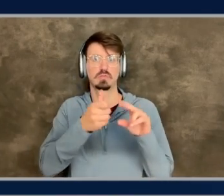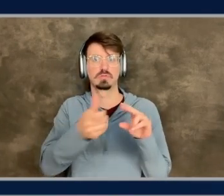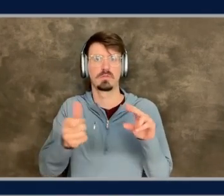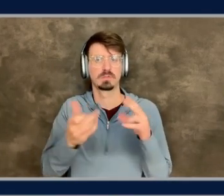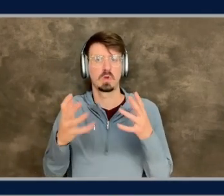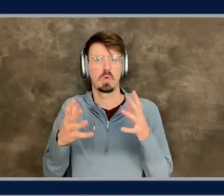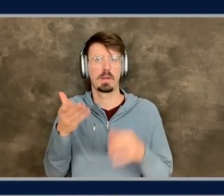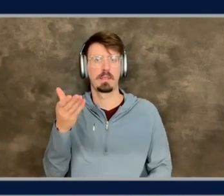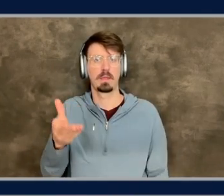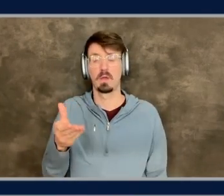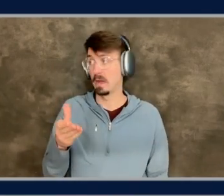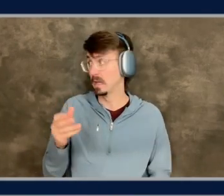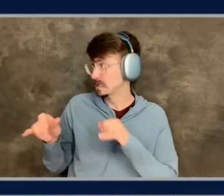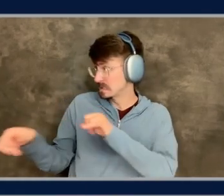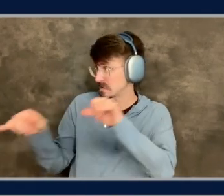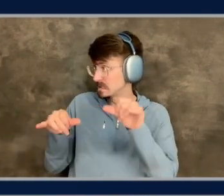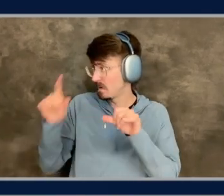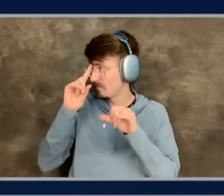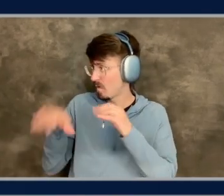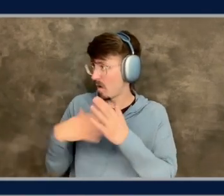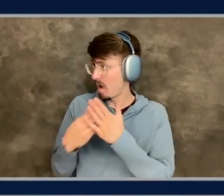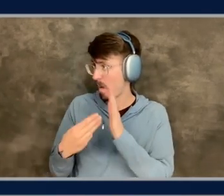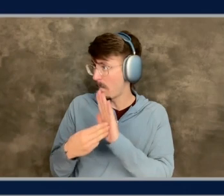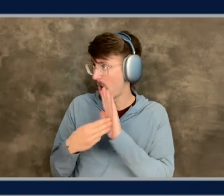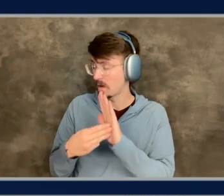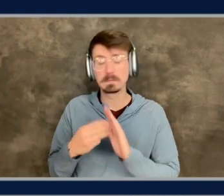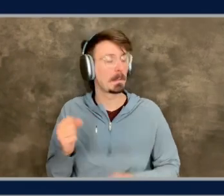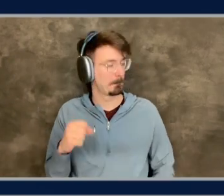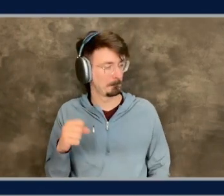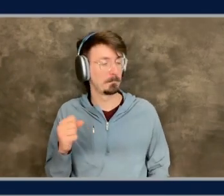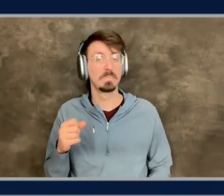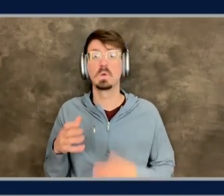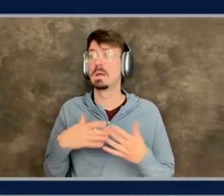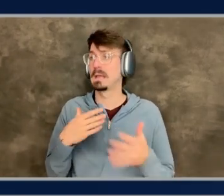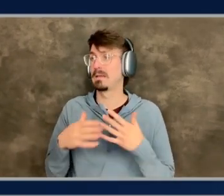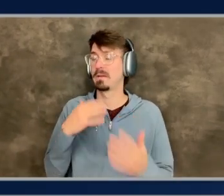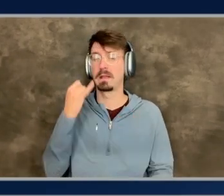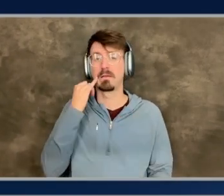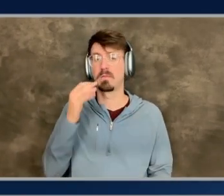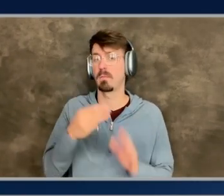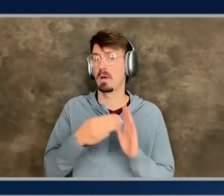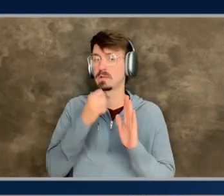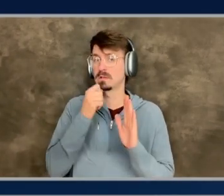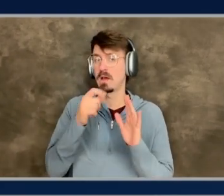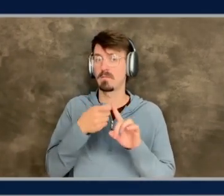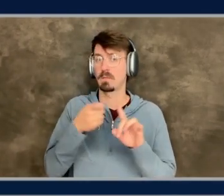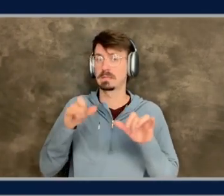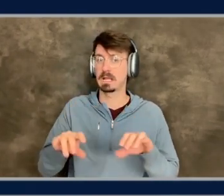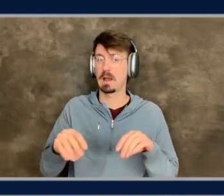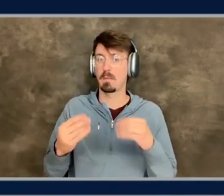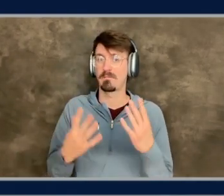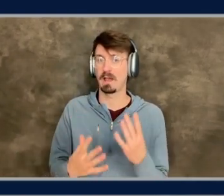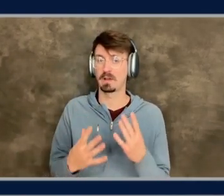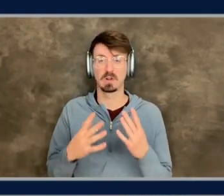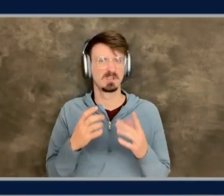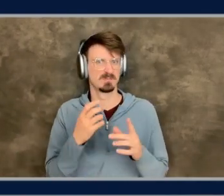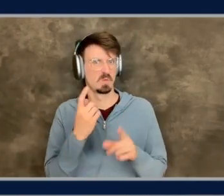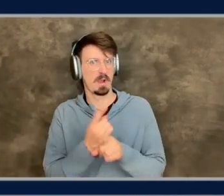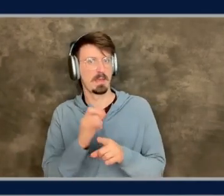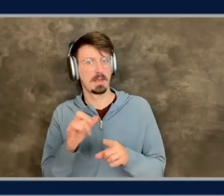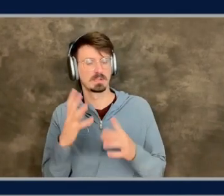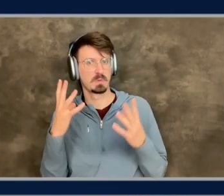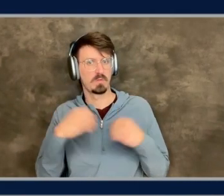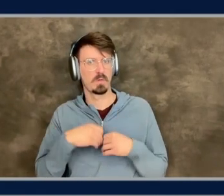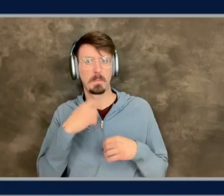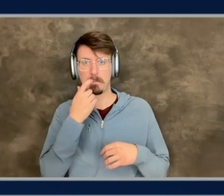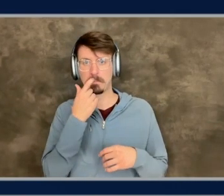for all of Yeah. the models. Yeah. Even when the models are not from the same provider. Exactly, which is just beautiful. I want to show you one more little